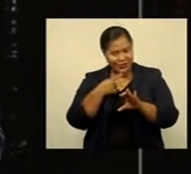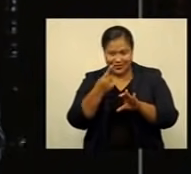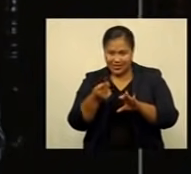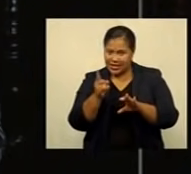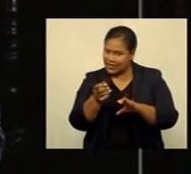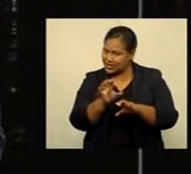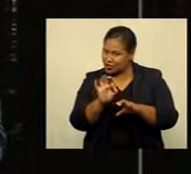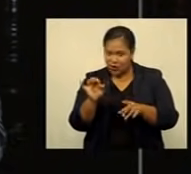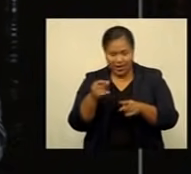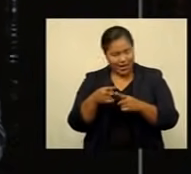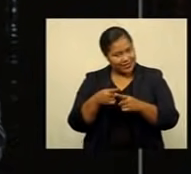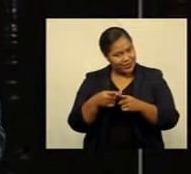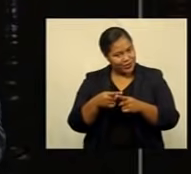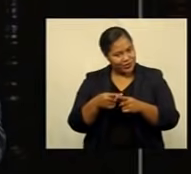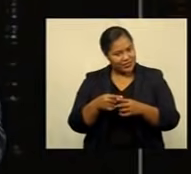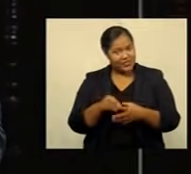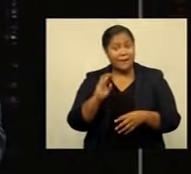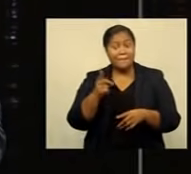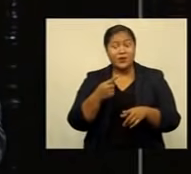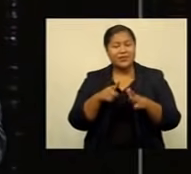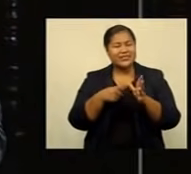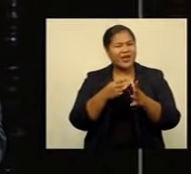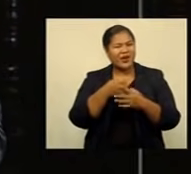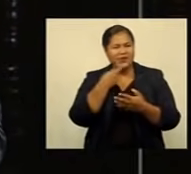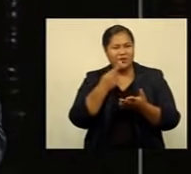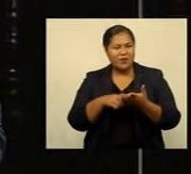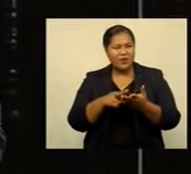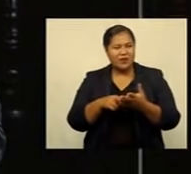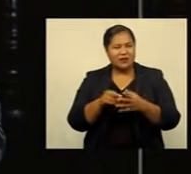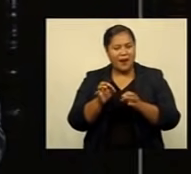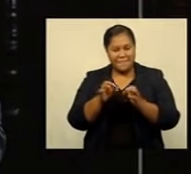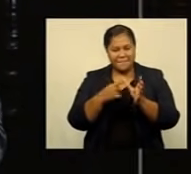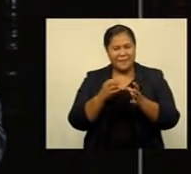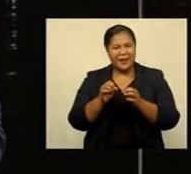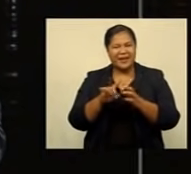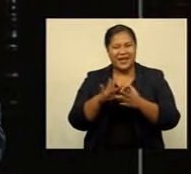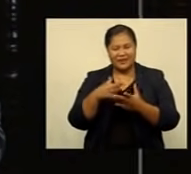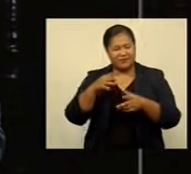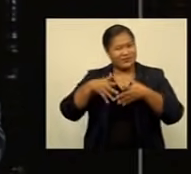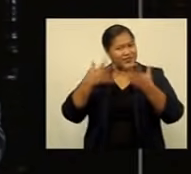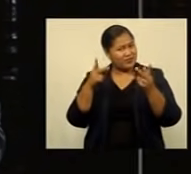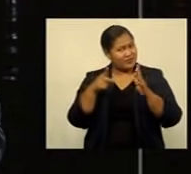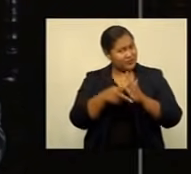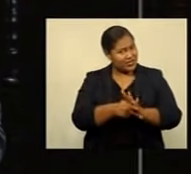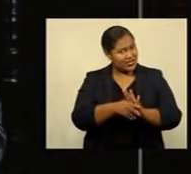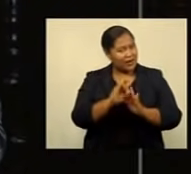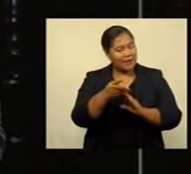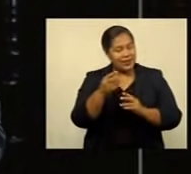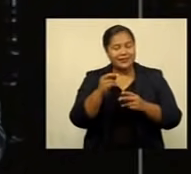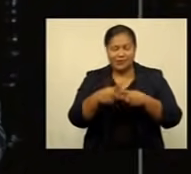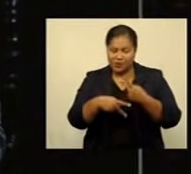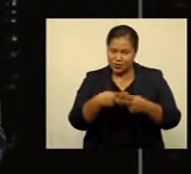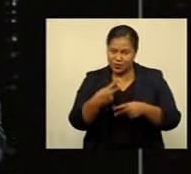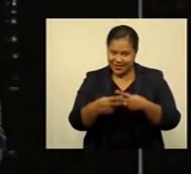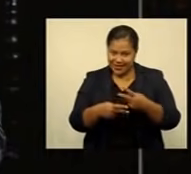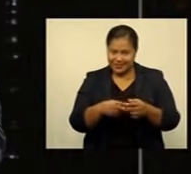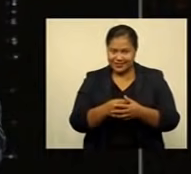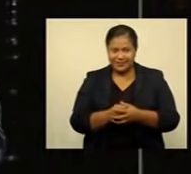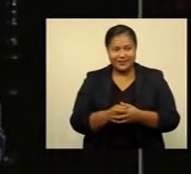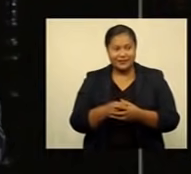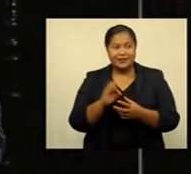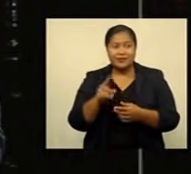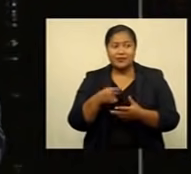not an excuse. As Aquila Dama reports, Baber says there's huge pressure, but it's an expected process, and it's been